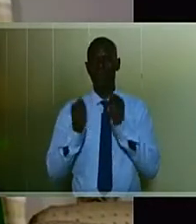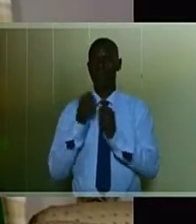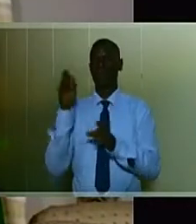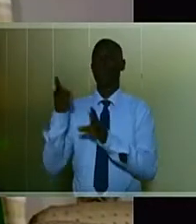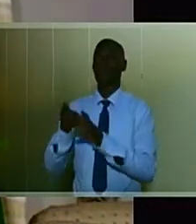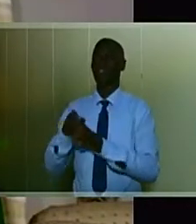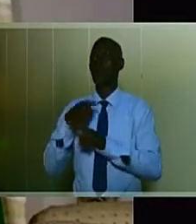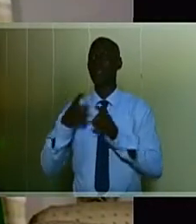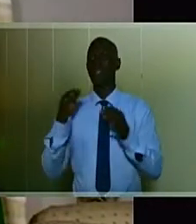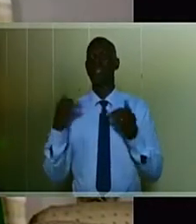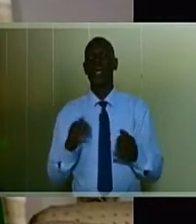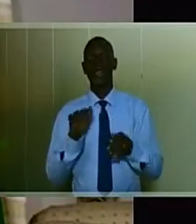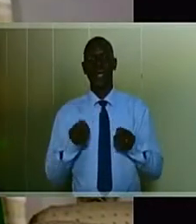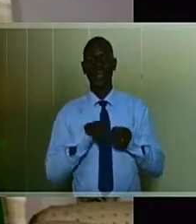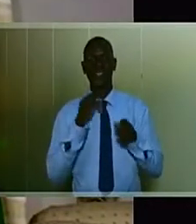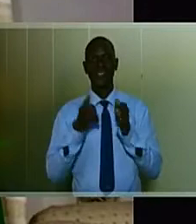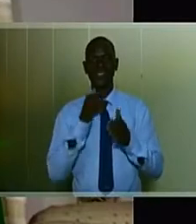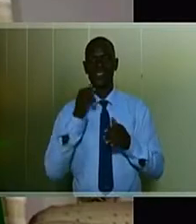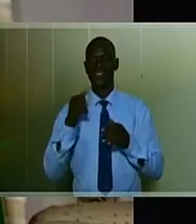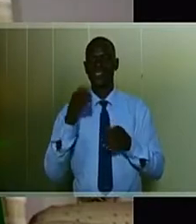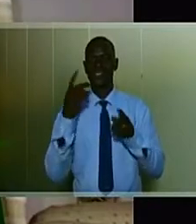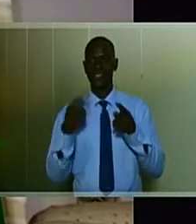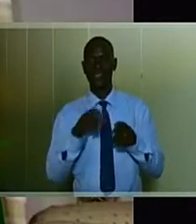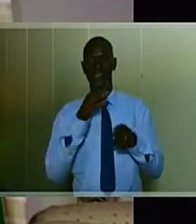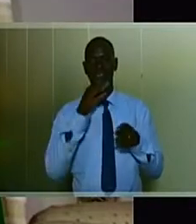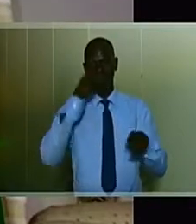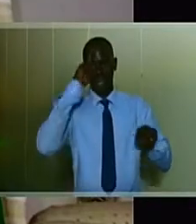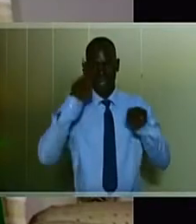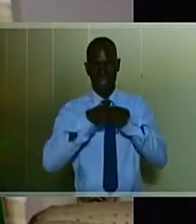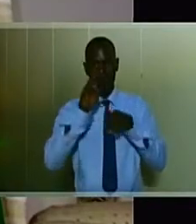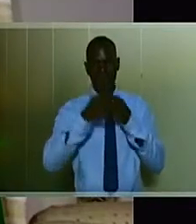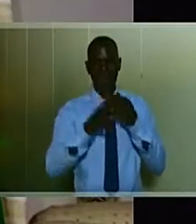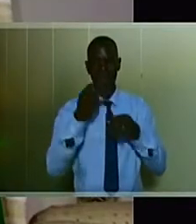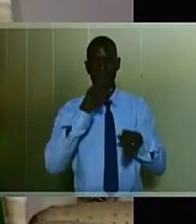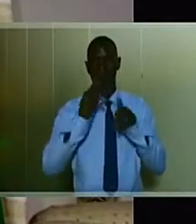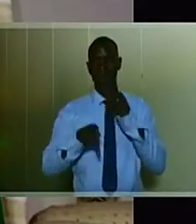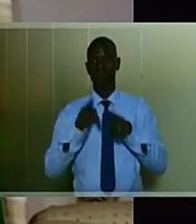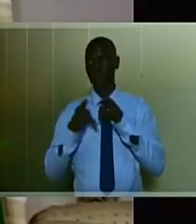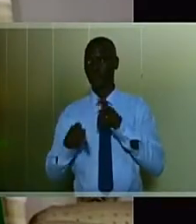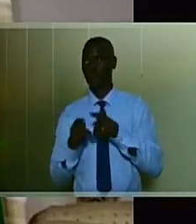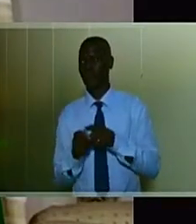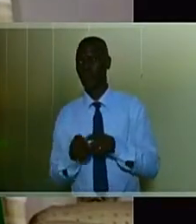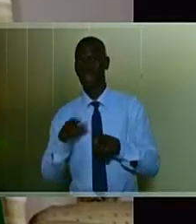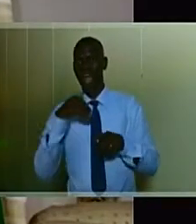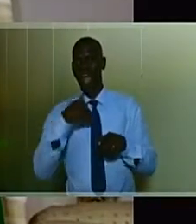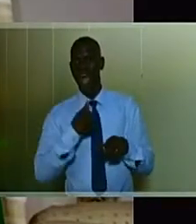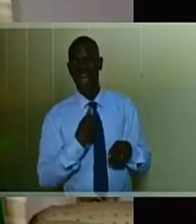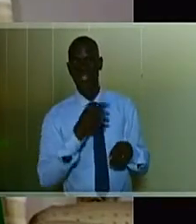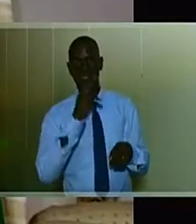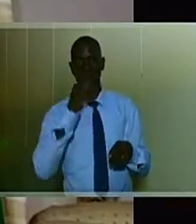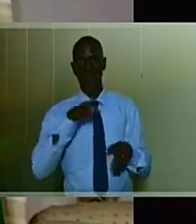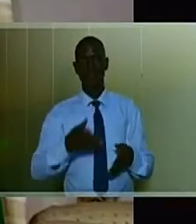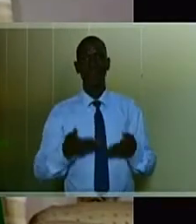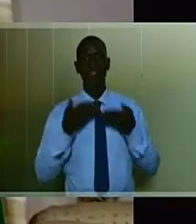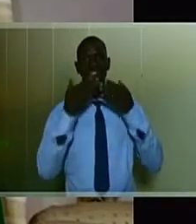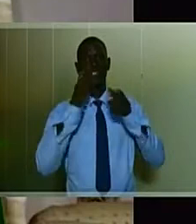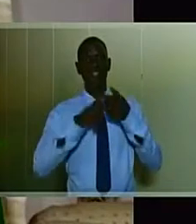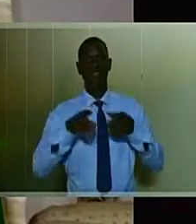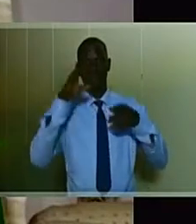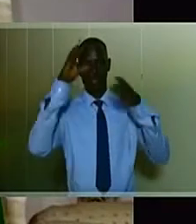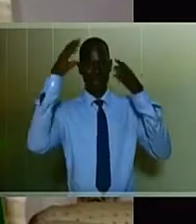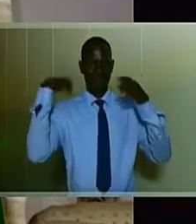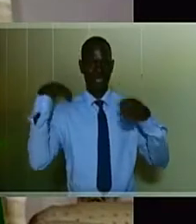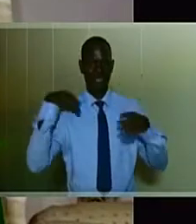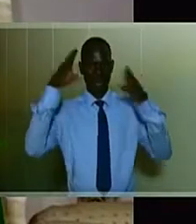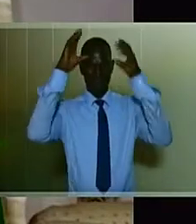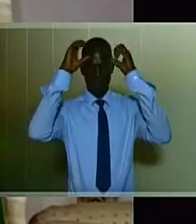as it is, the consensus of the people, which we represent as parliament, has been presented to Mr. President. And don't